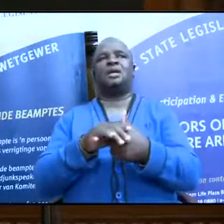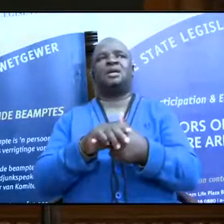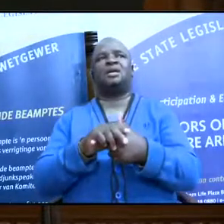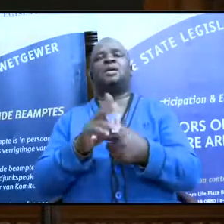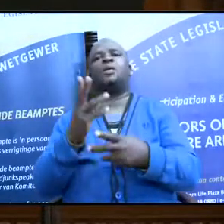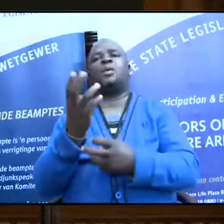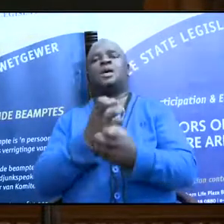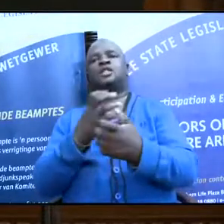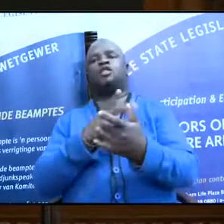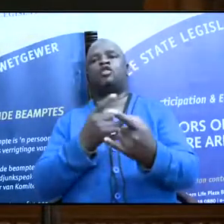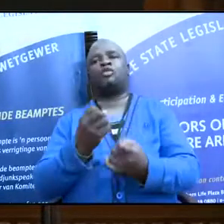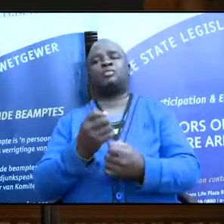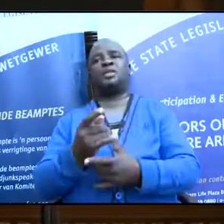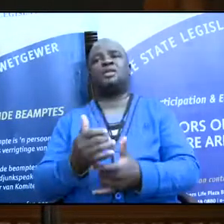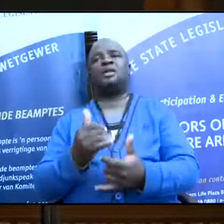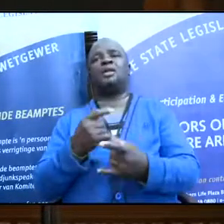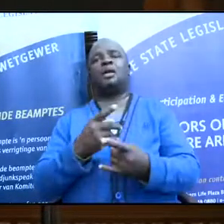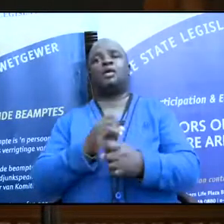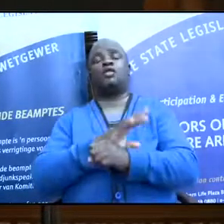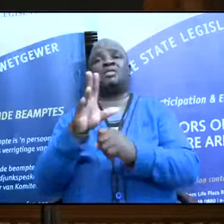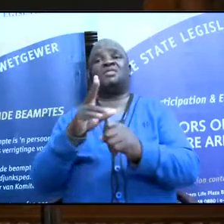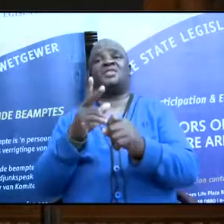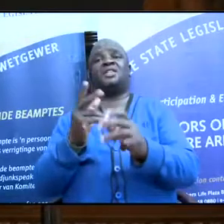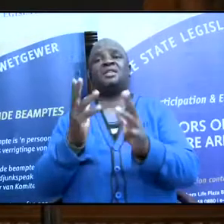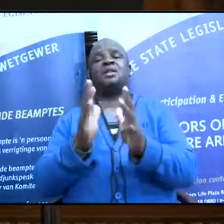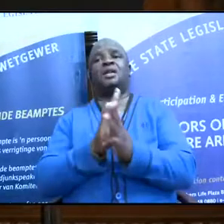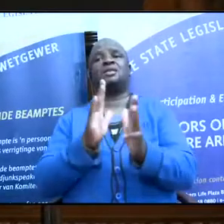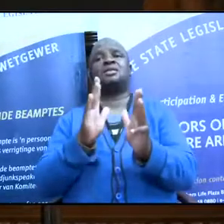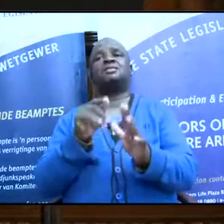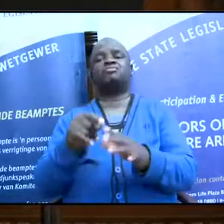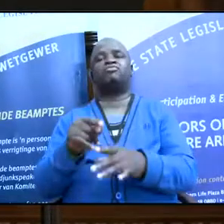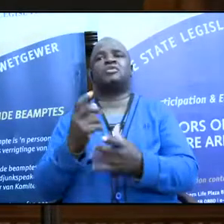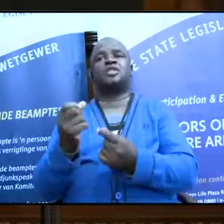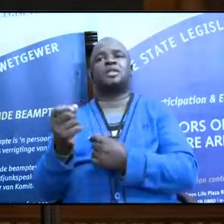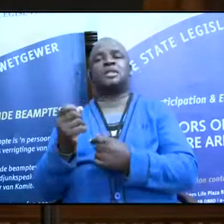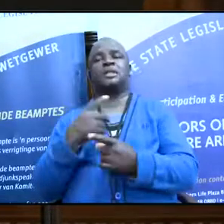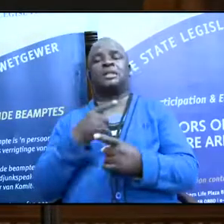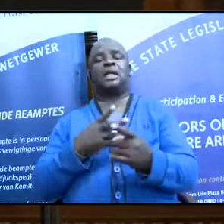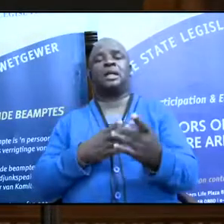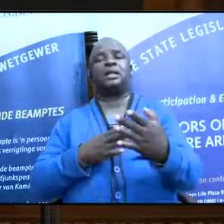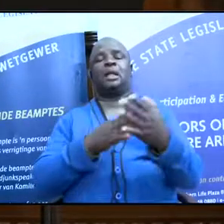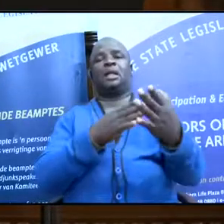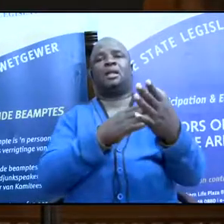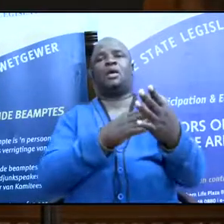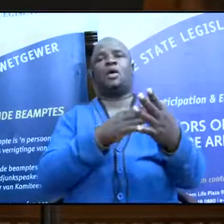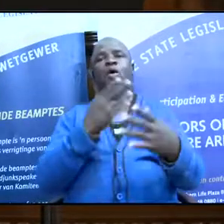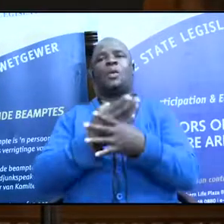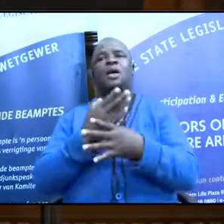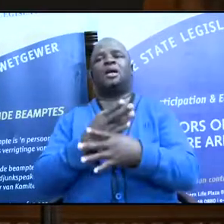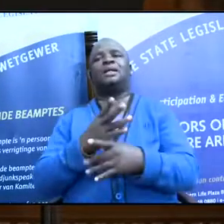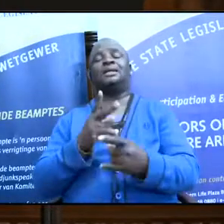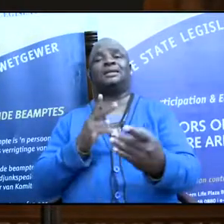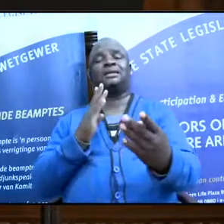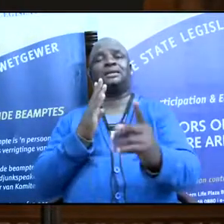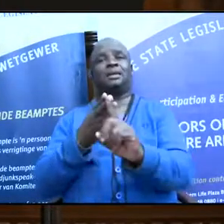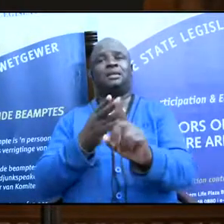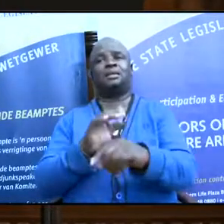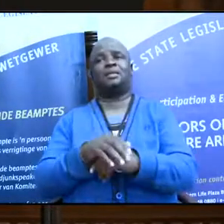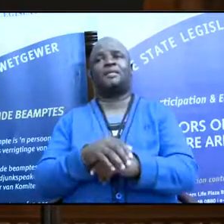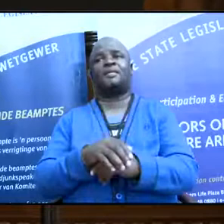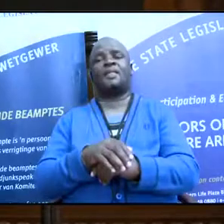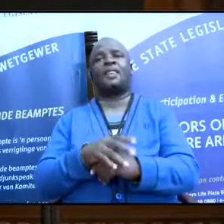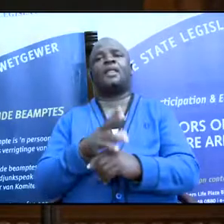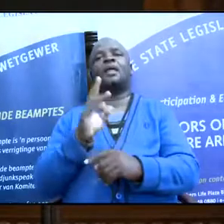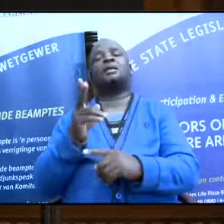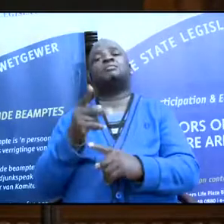economy and the now covet 19 pandemic affect the workers directly it is